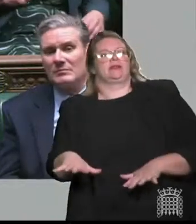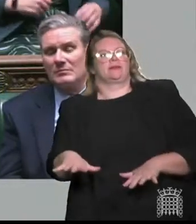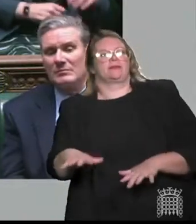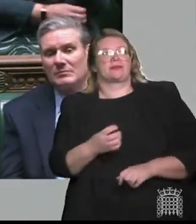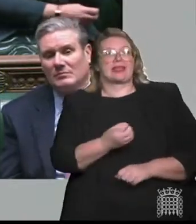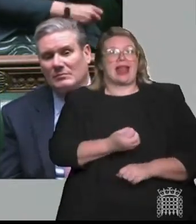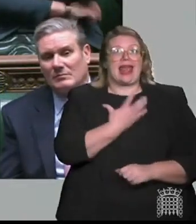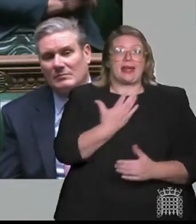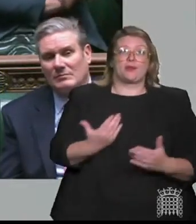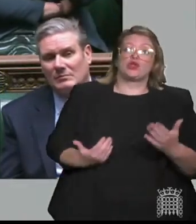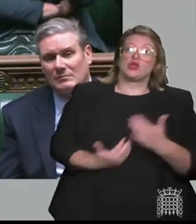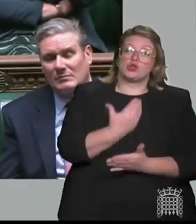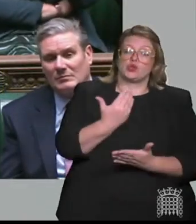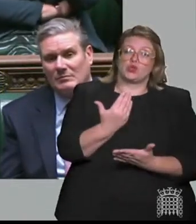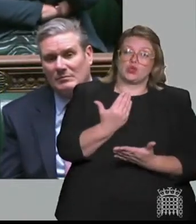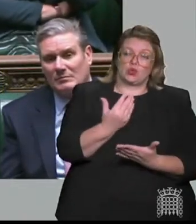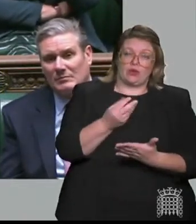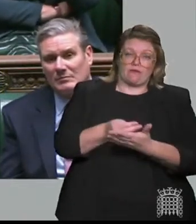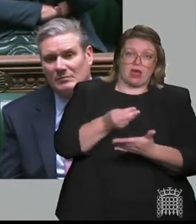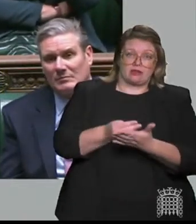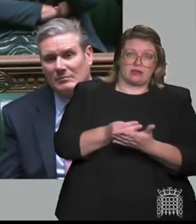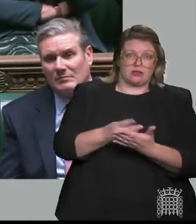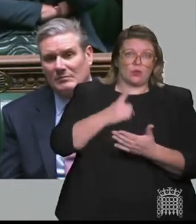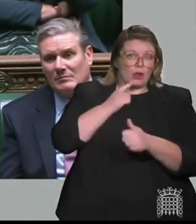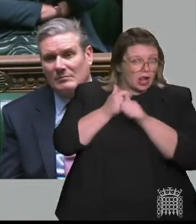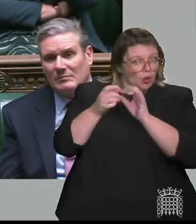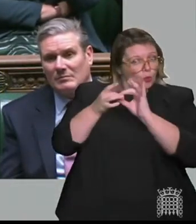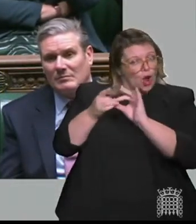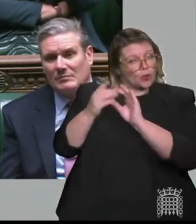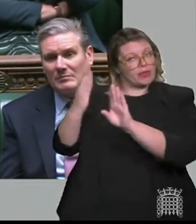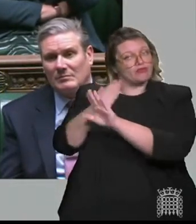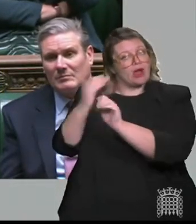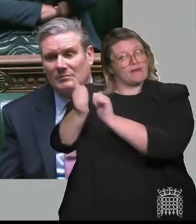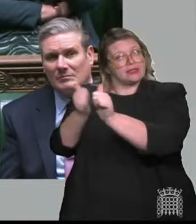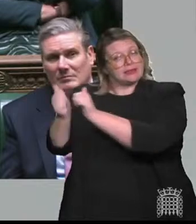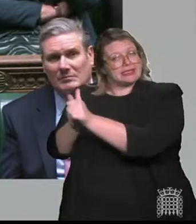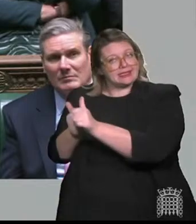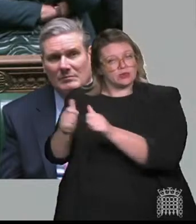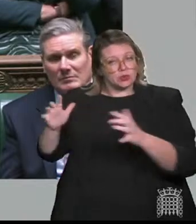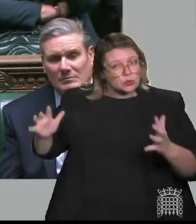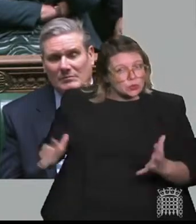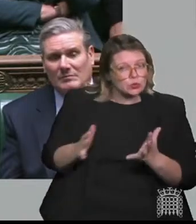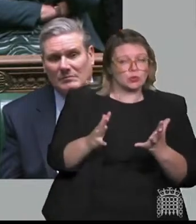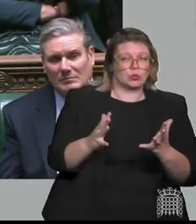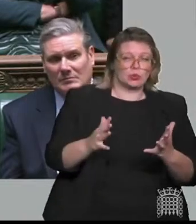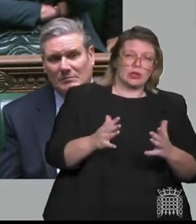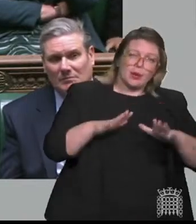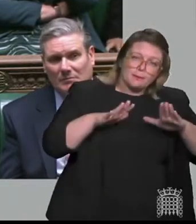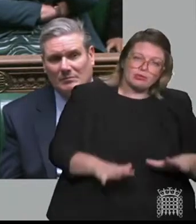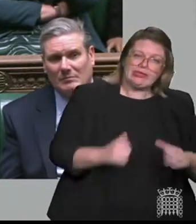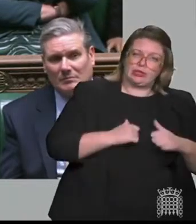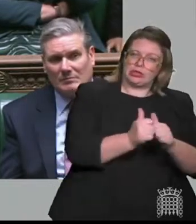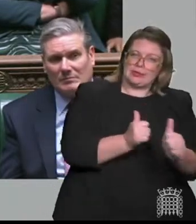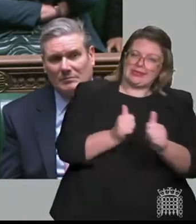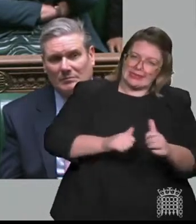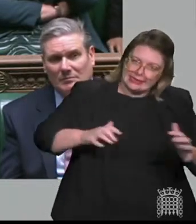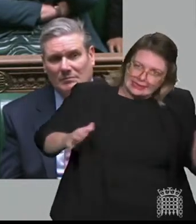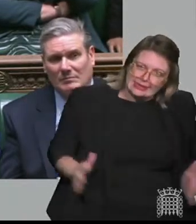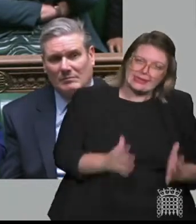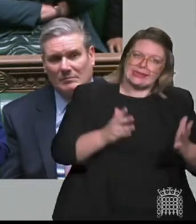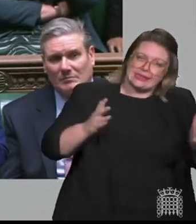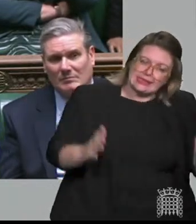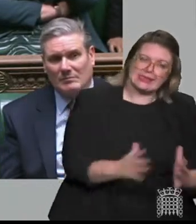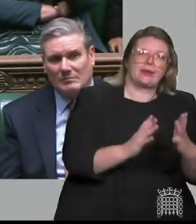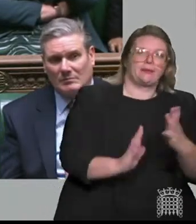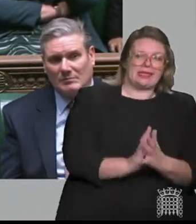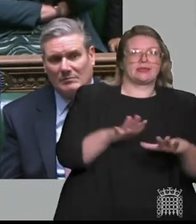new National Wealth Fund, we will work alongside the private sector to back the growth of British industries so that we can make the